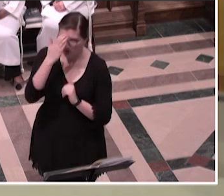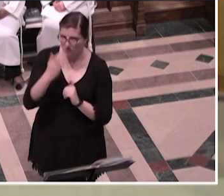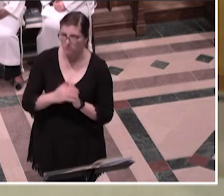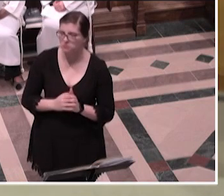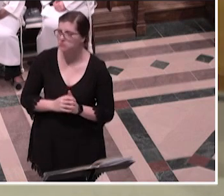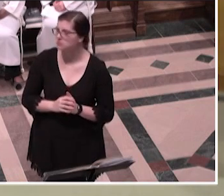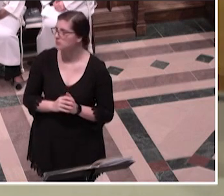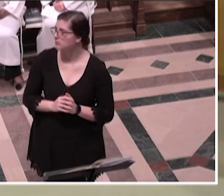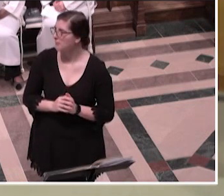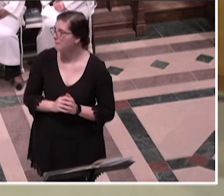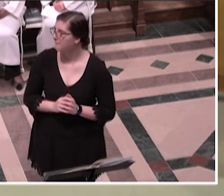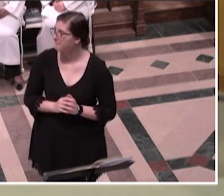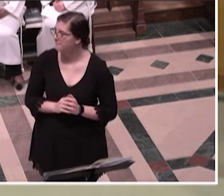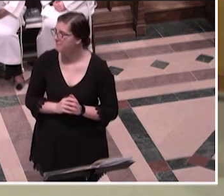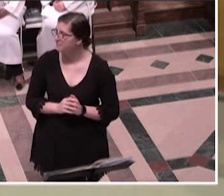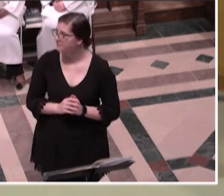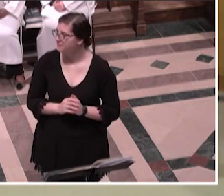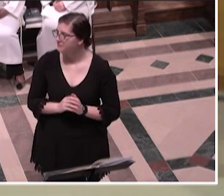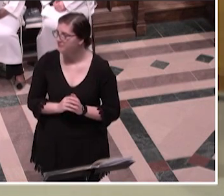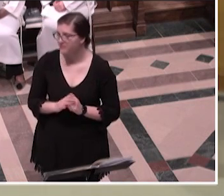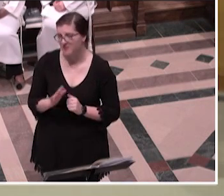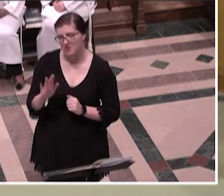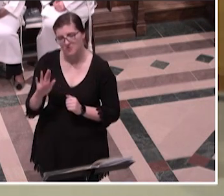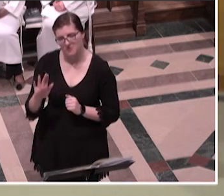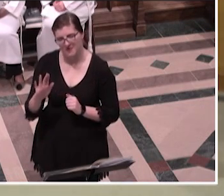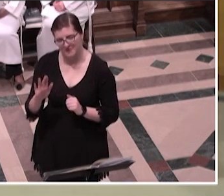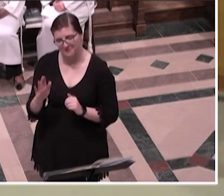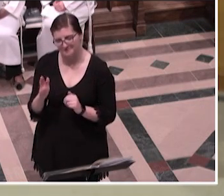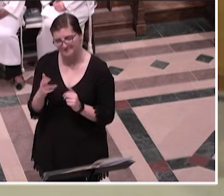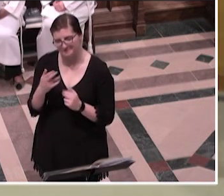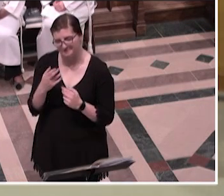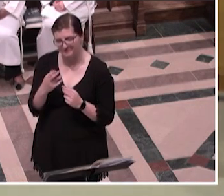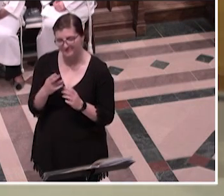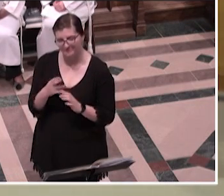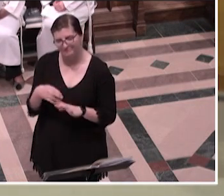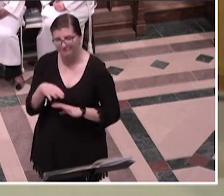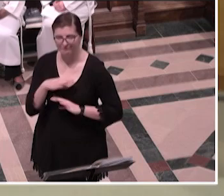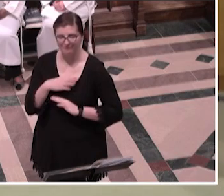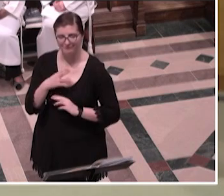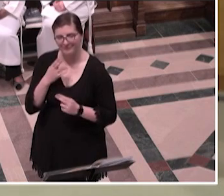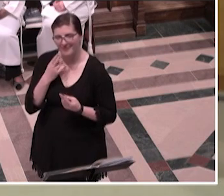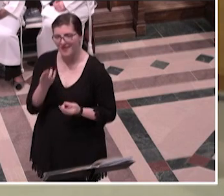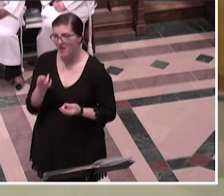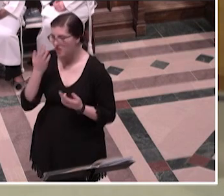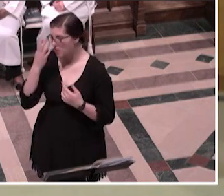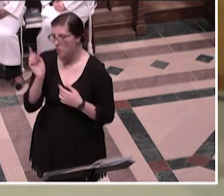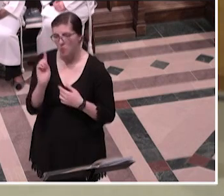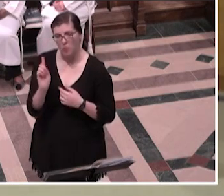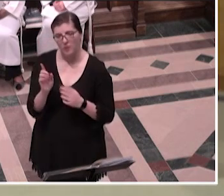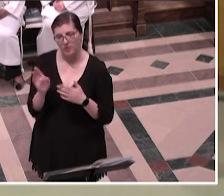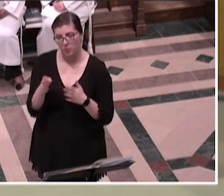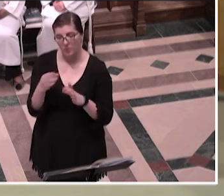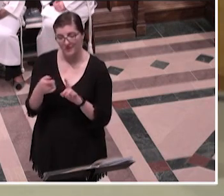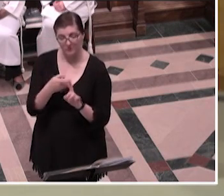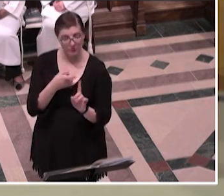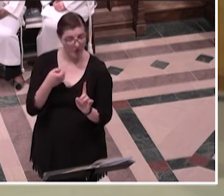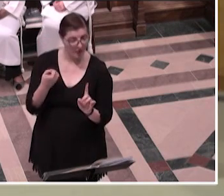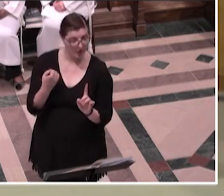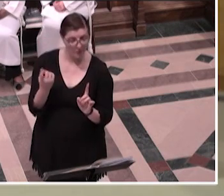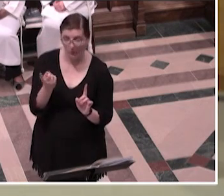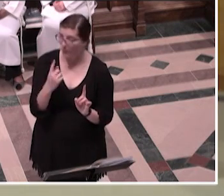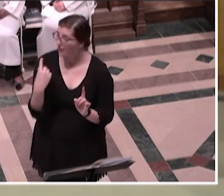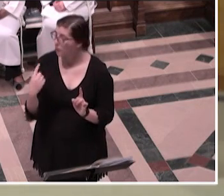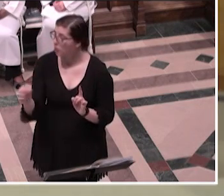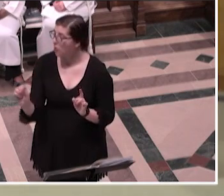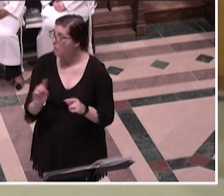In their state of illumined ignorance, they do not know where the wind comes from or where it goes, but